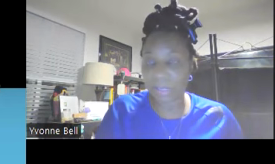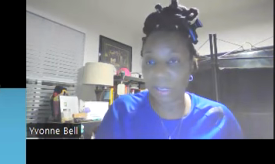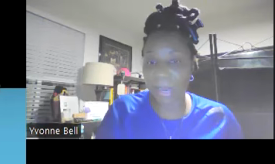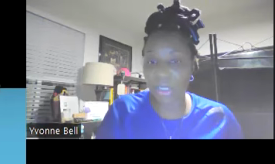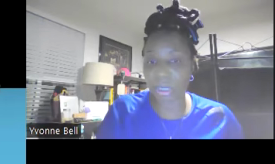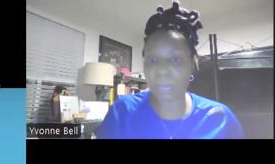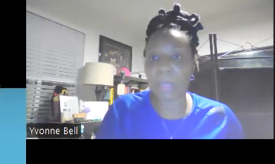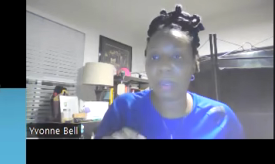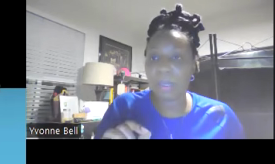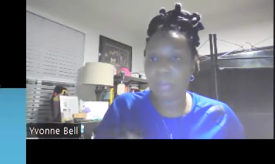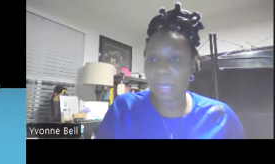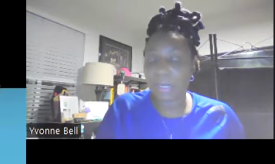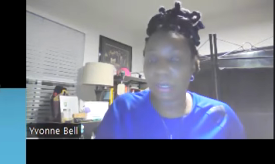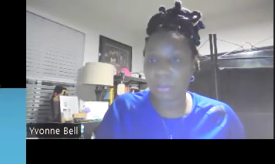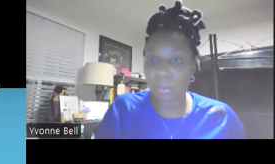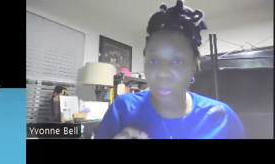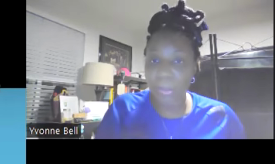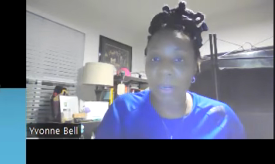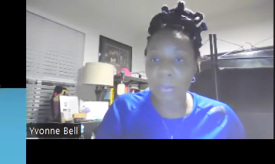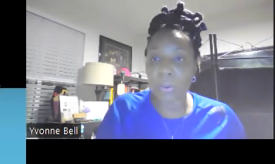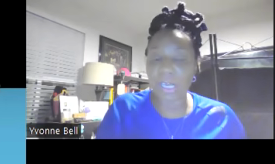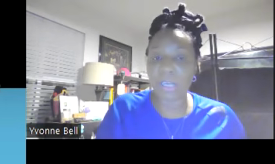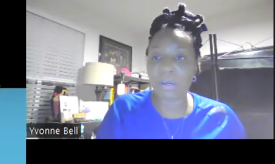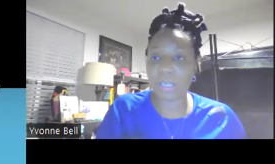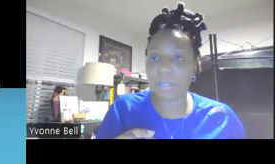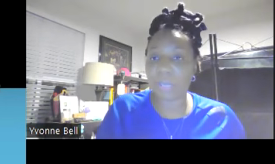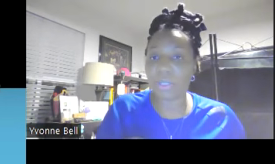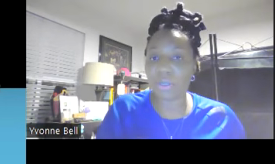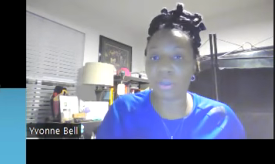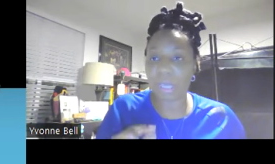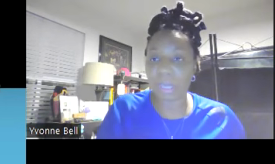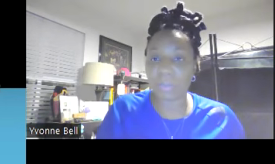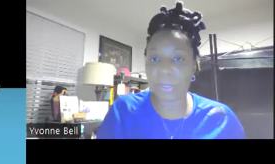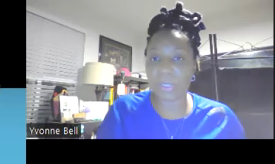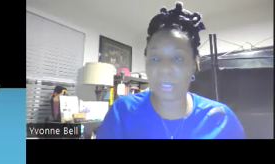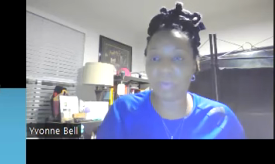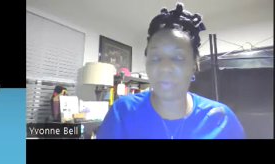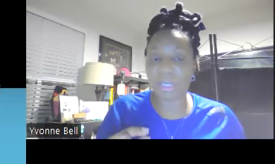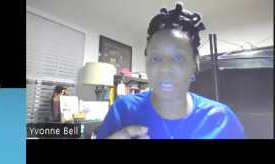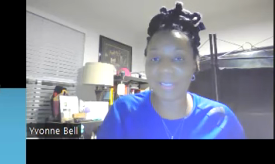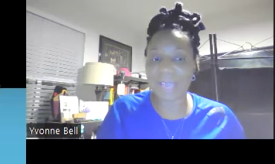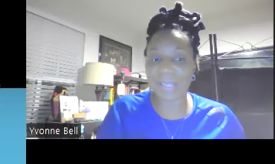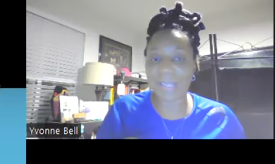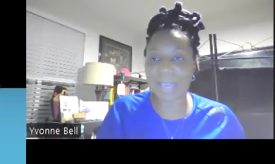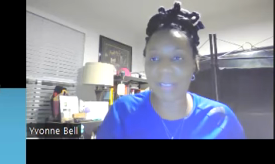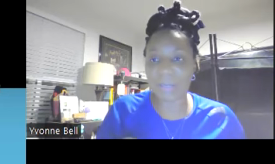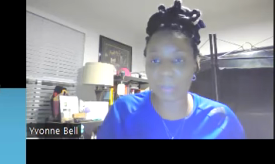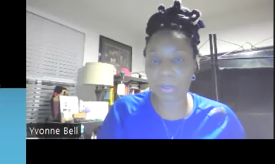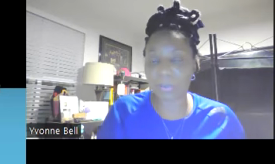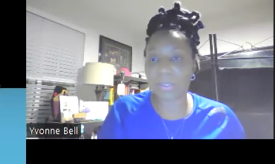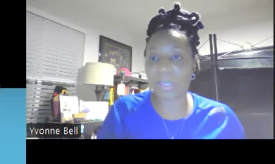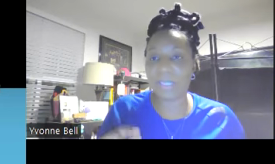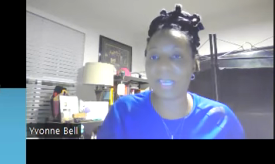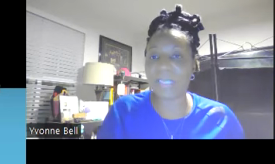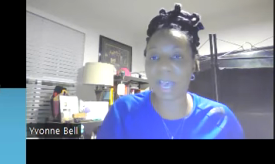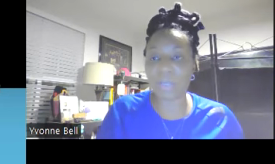should definitely match up. But the main point here is to make sure you input the information exactly as it